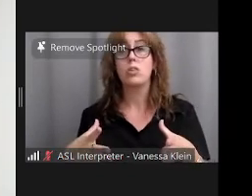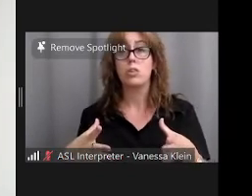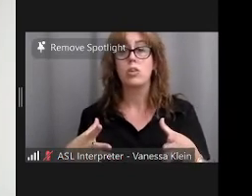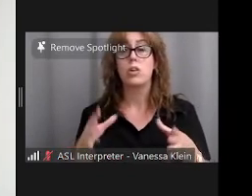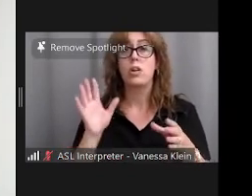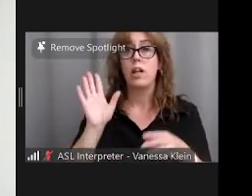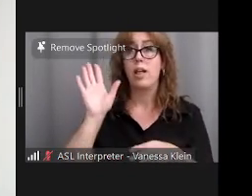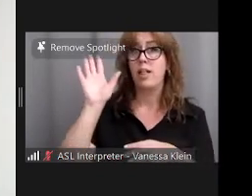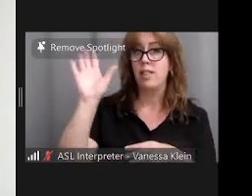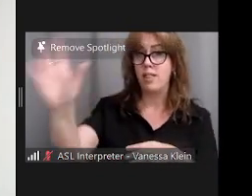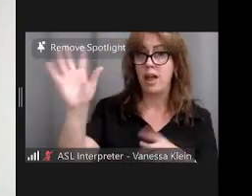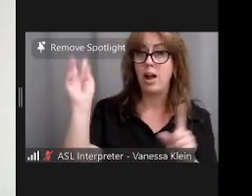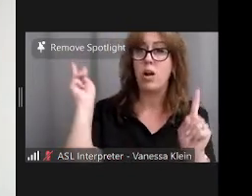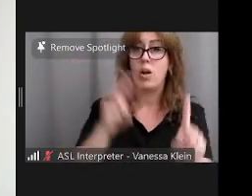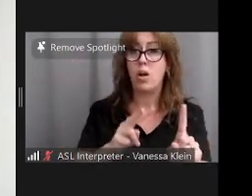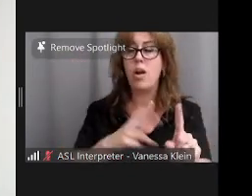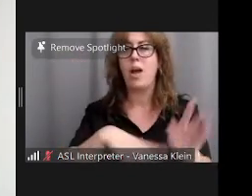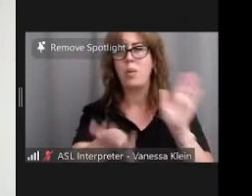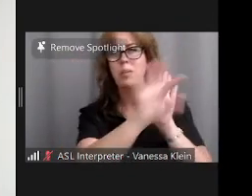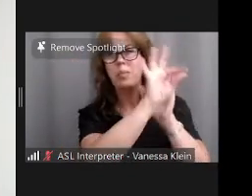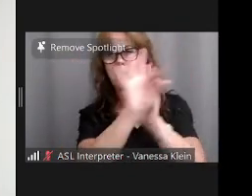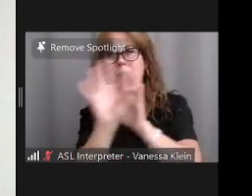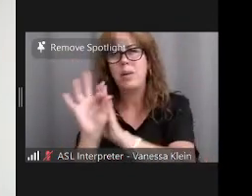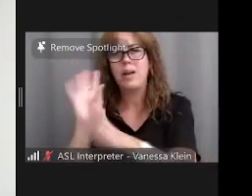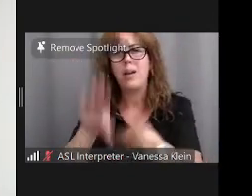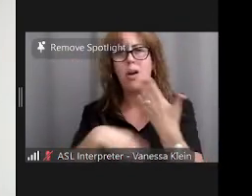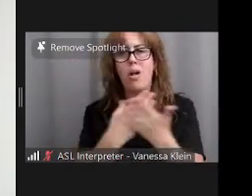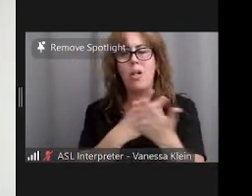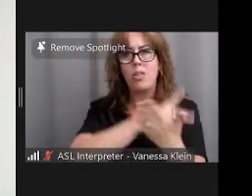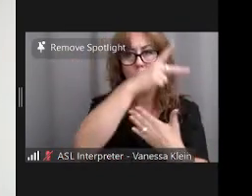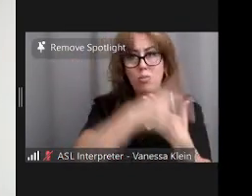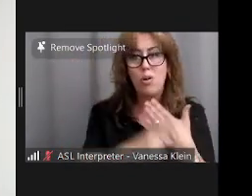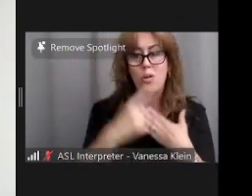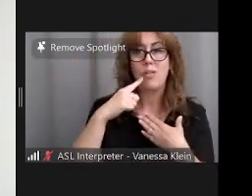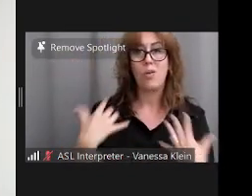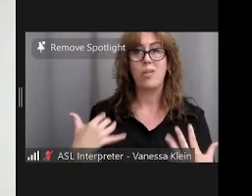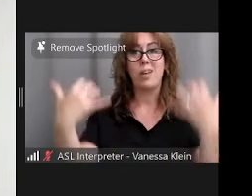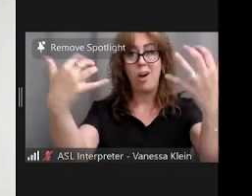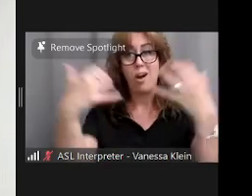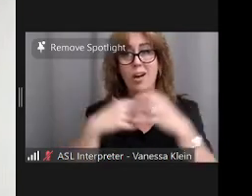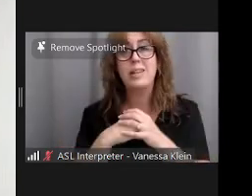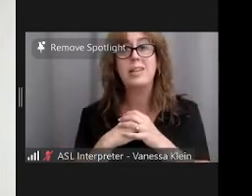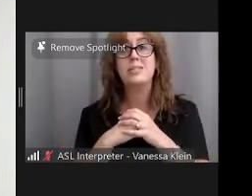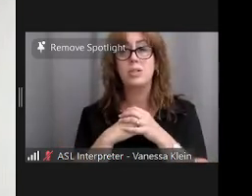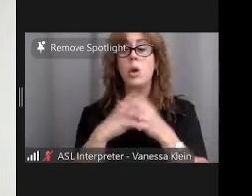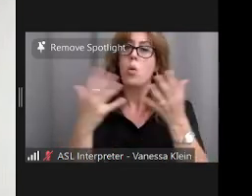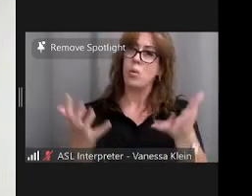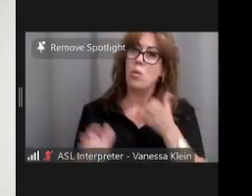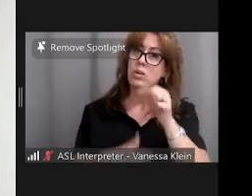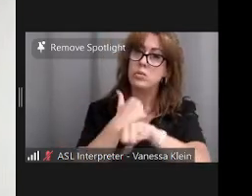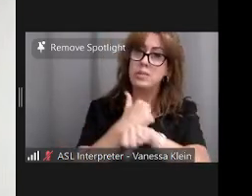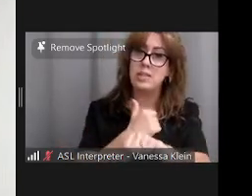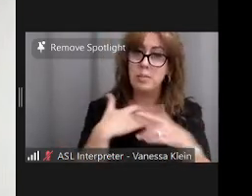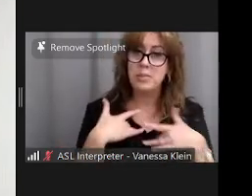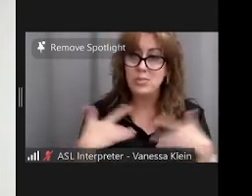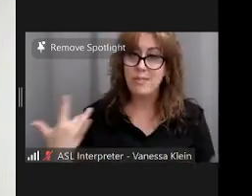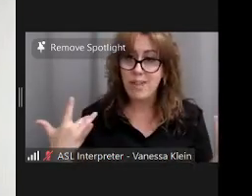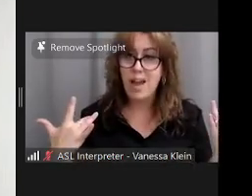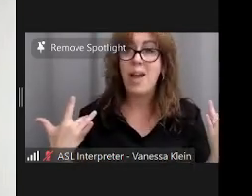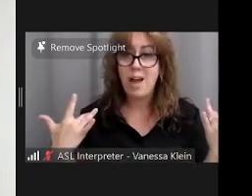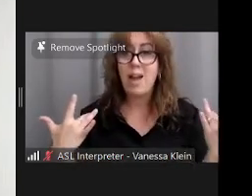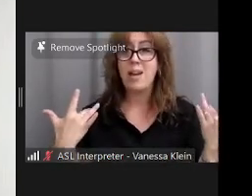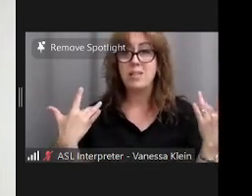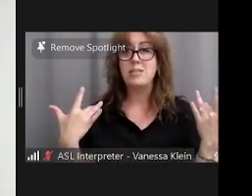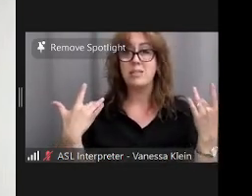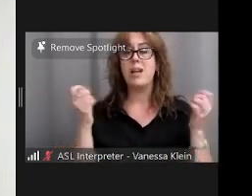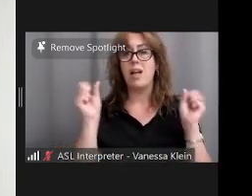a whole range of program, you know, for an audience. We wanted to create an event that spoke to a